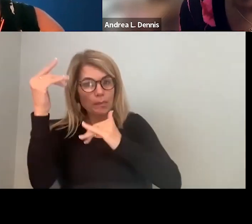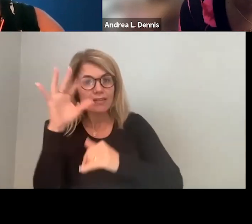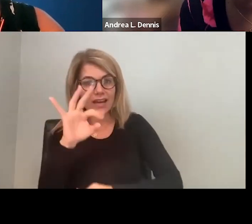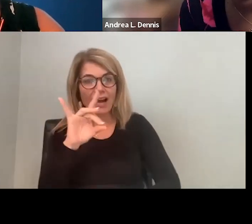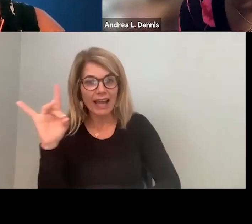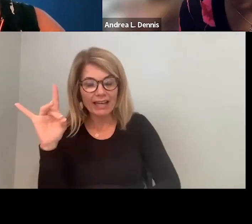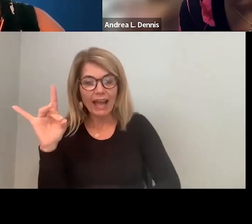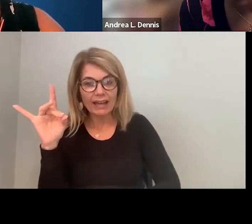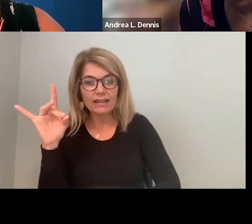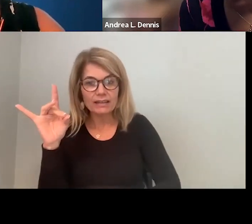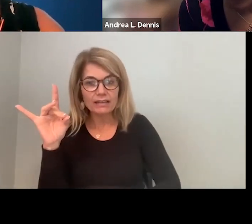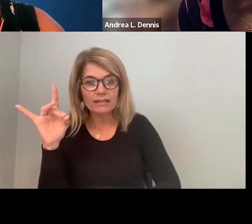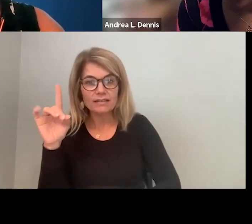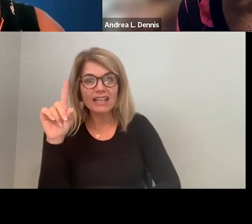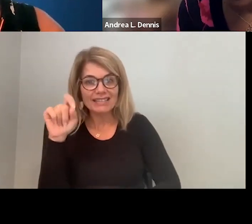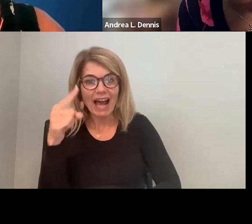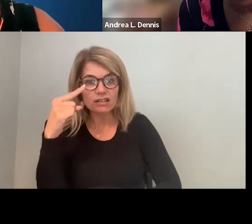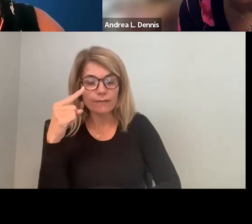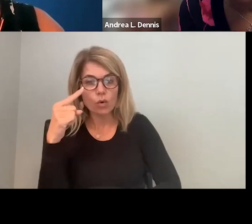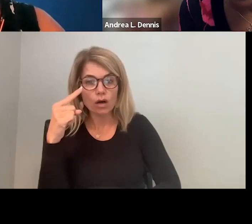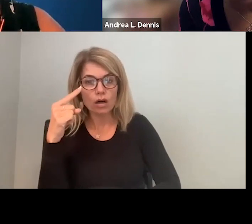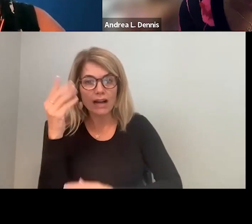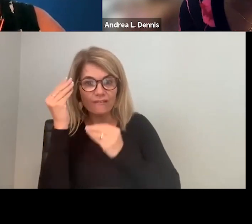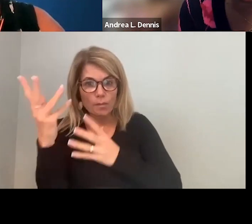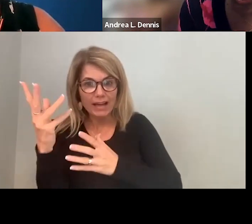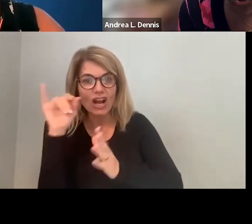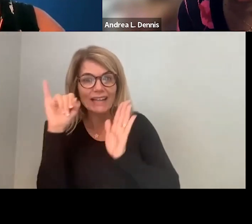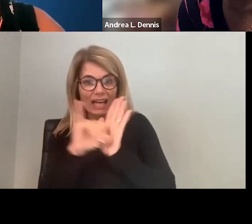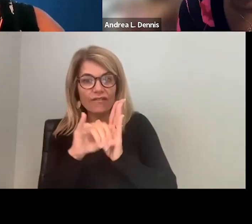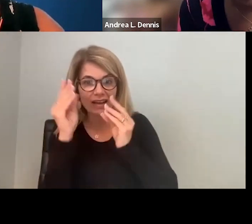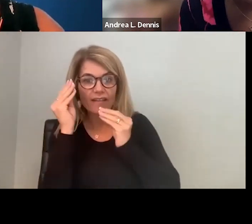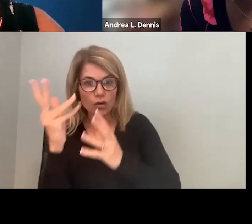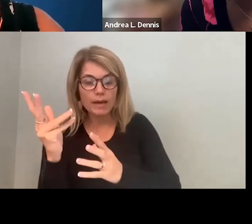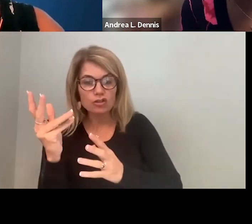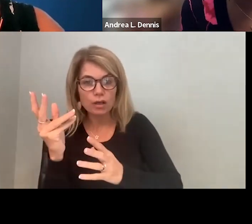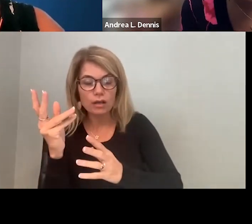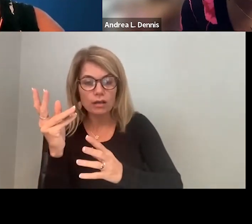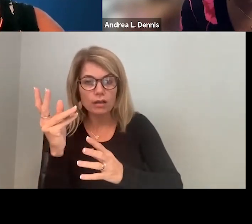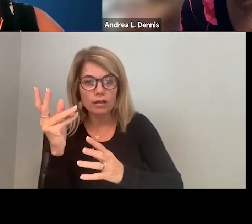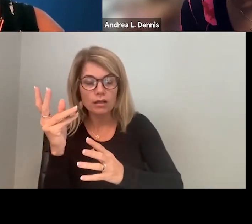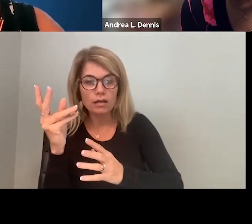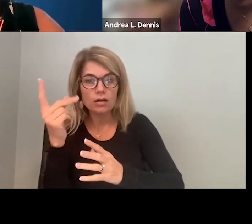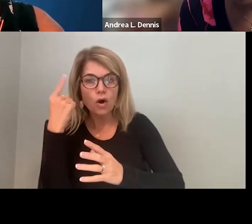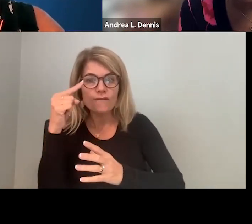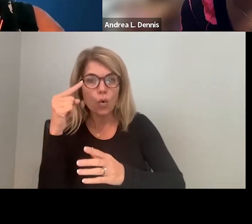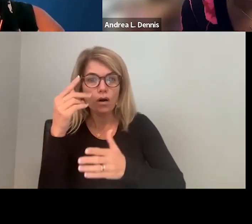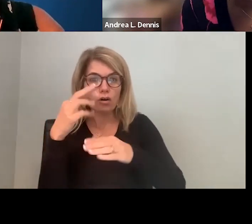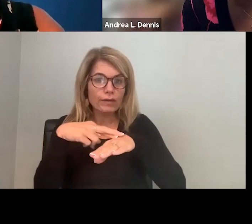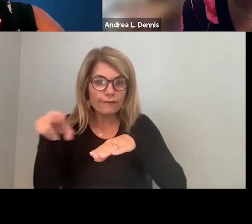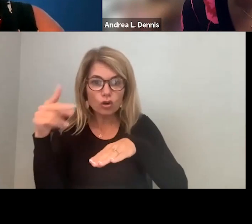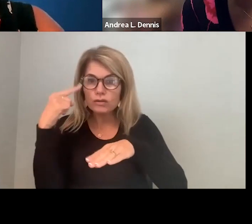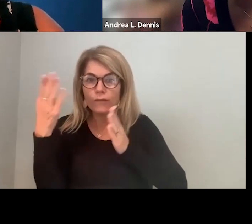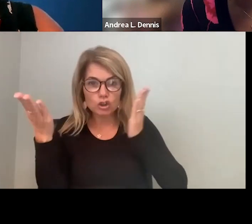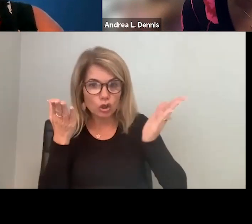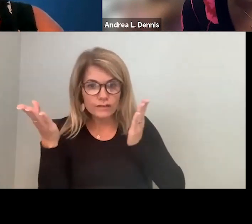does ask for information, identifying information in order to make referrals for services,